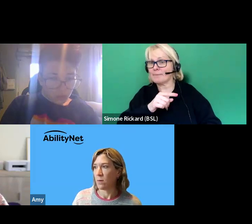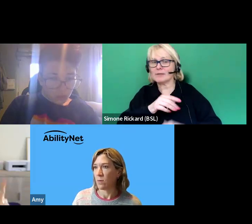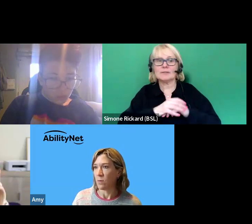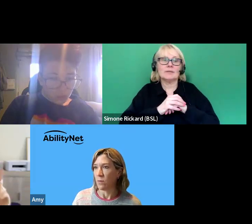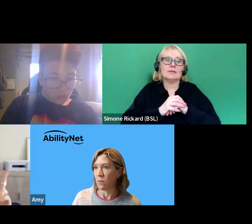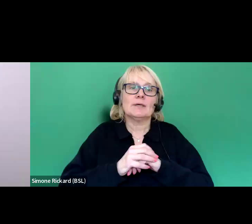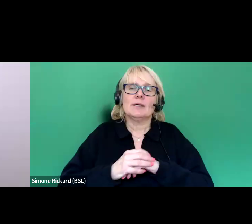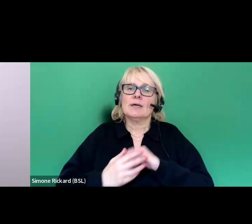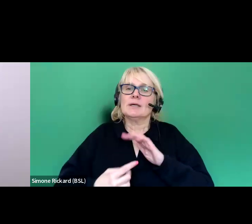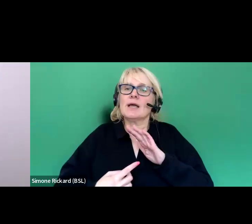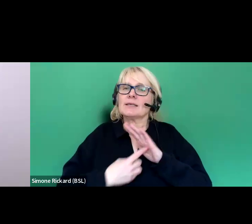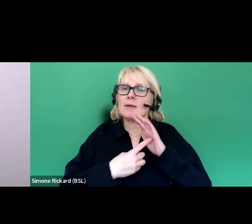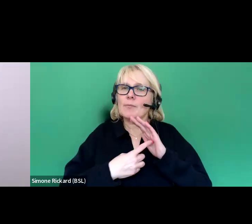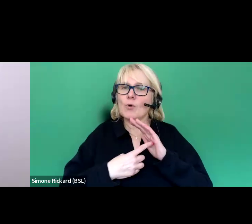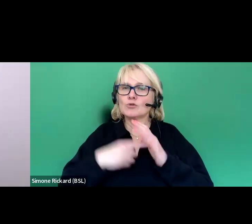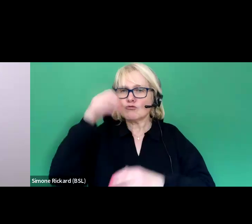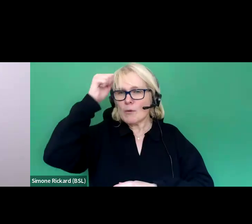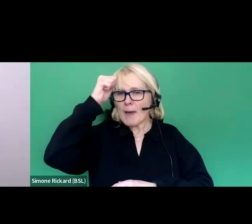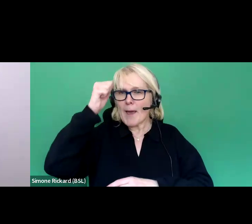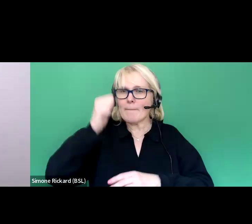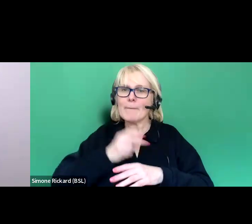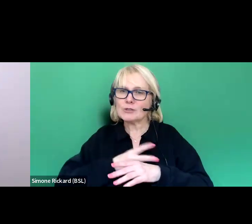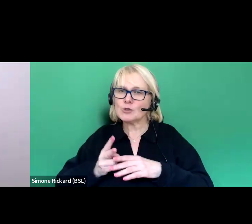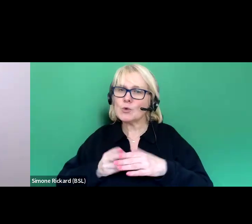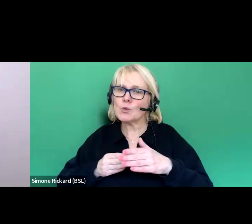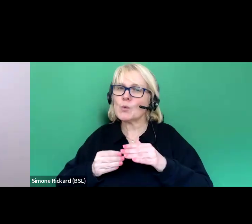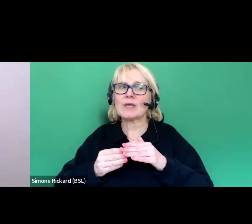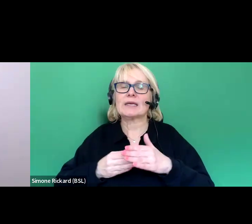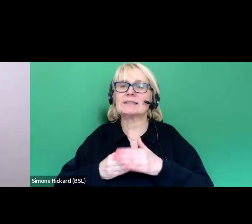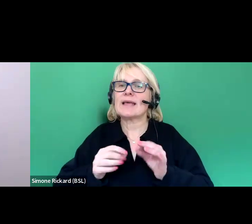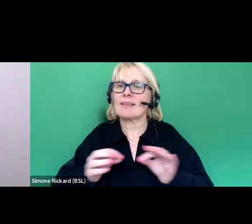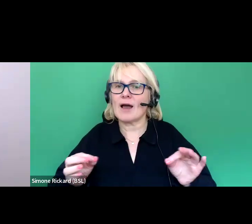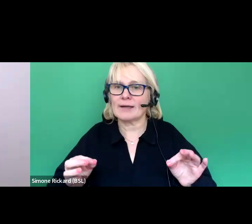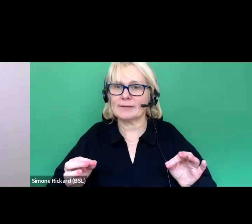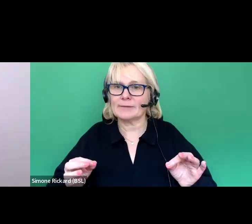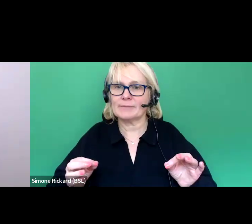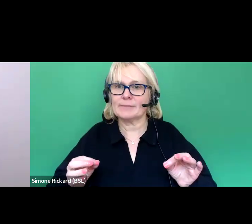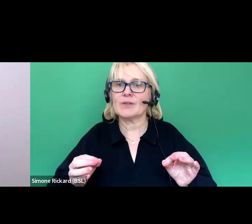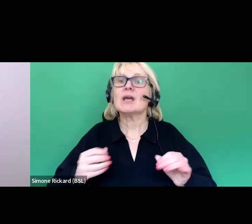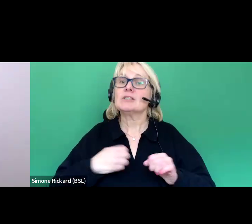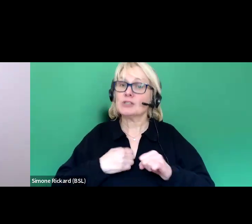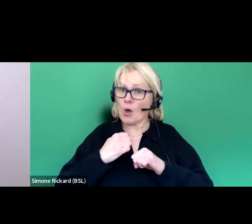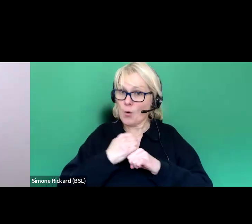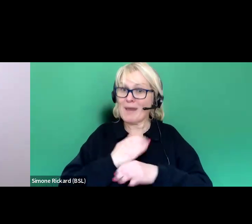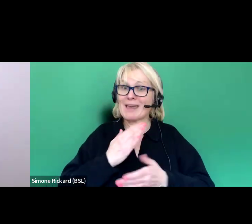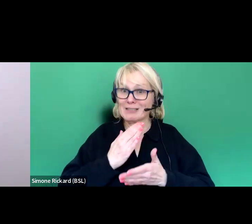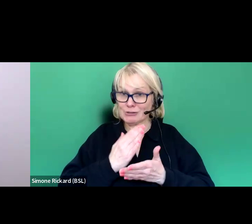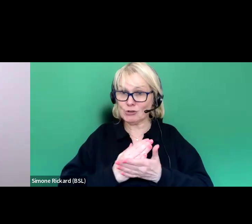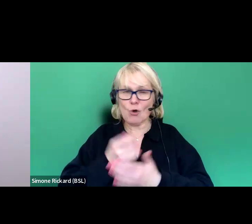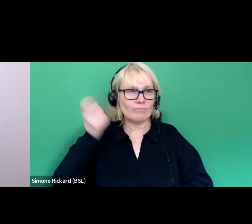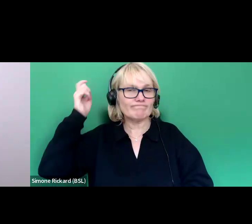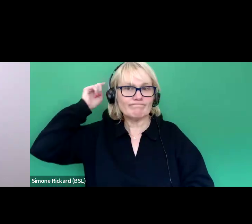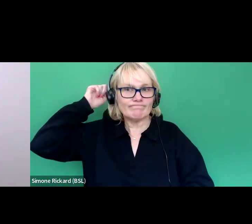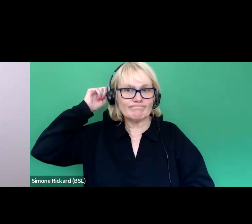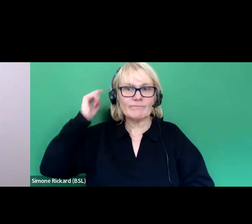remember that you always have a 2-week deadline to respond to your case manager. So make sure you set up reminders for that, because if you miss that,